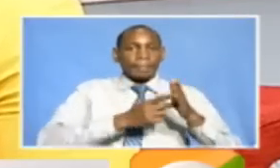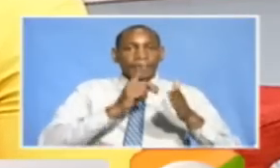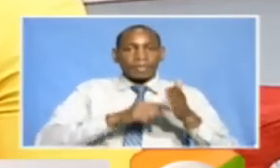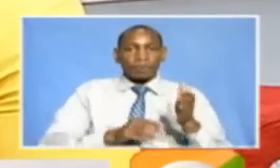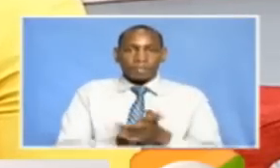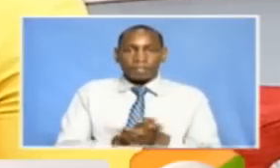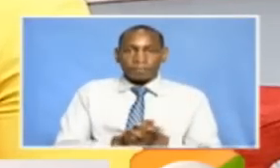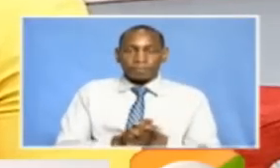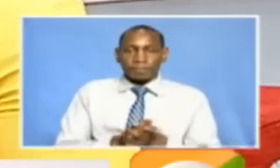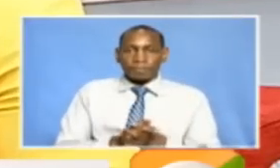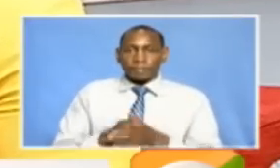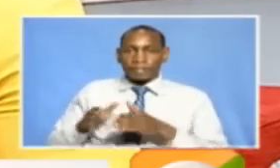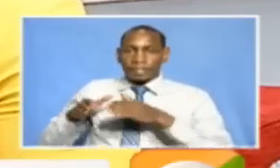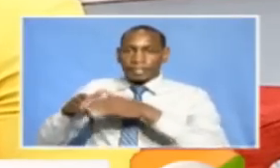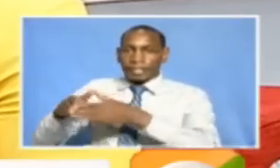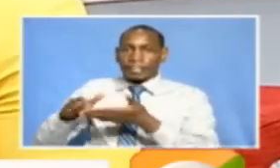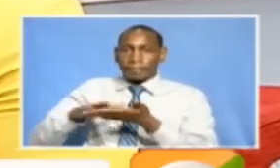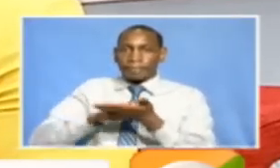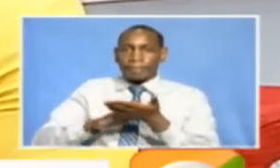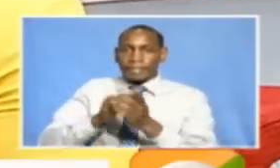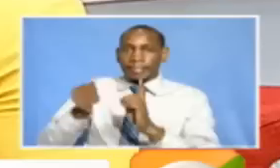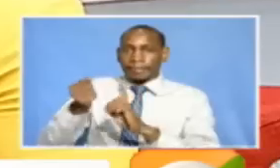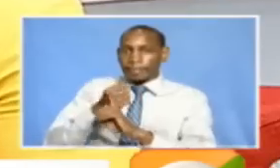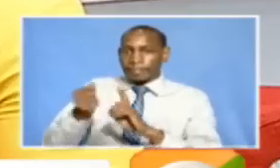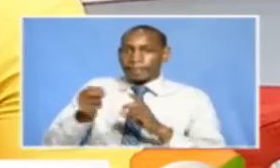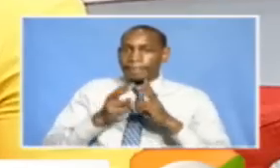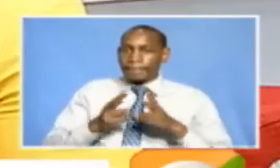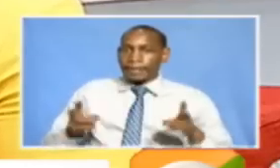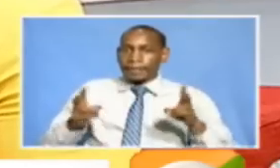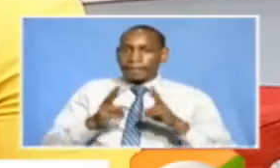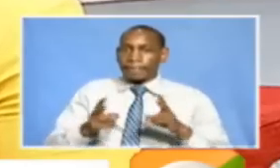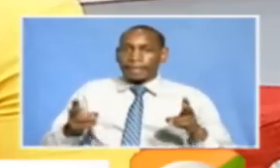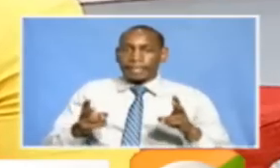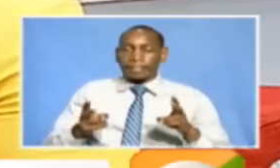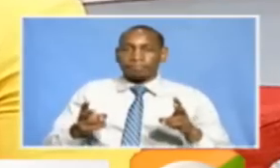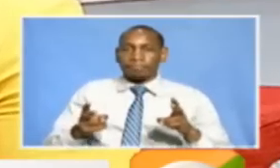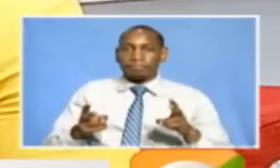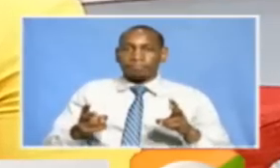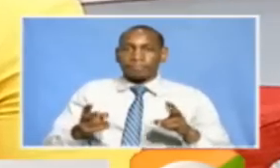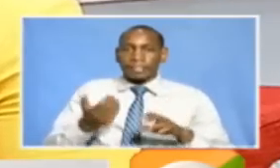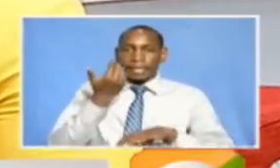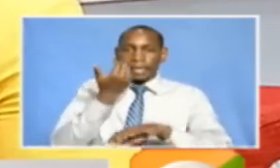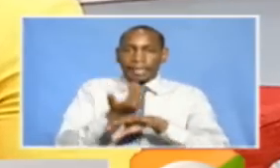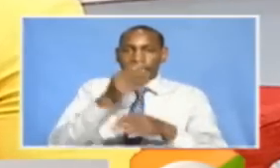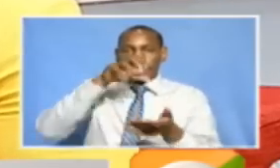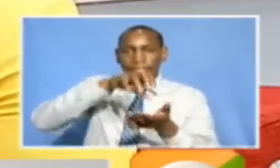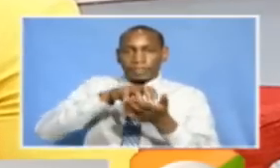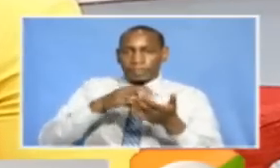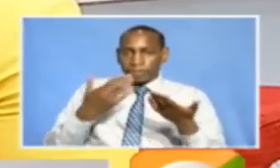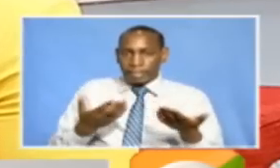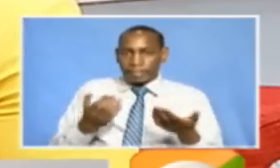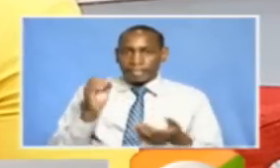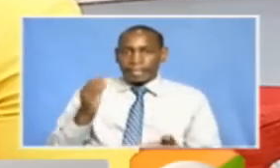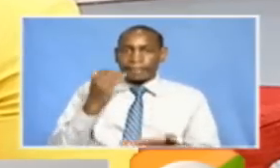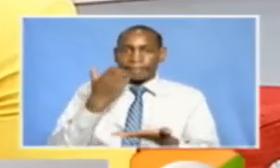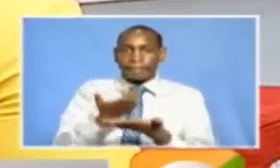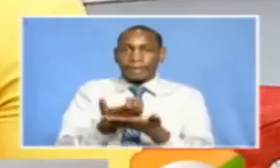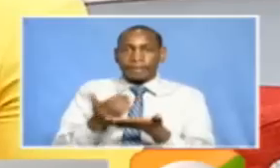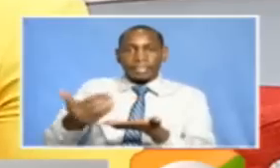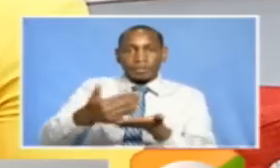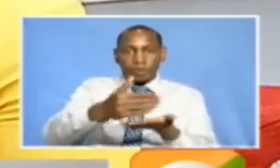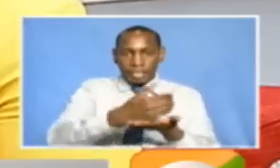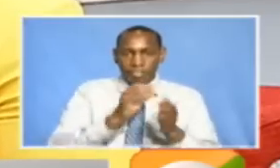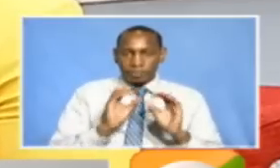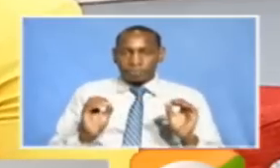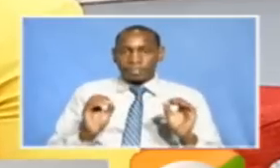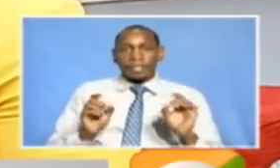and gender-based violence, it's a very complex situation, in the sense that if that evidence is not collected, and the issues